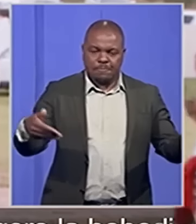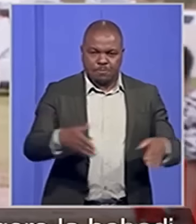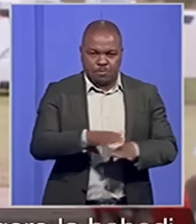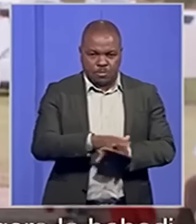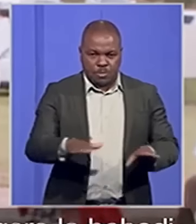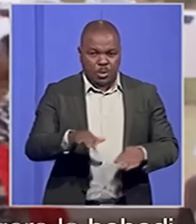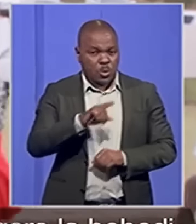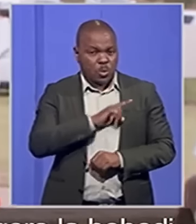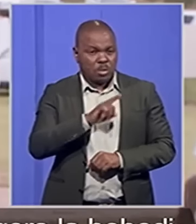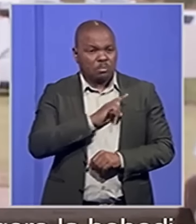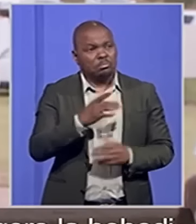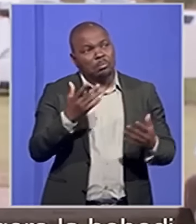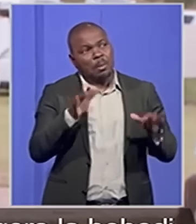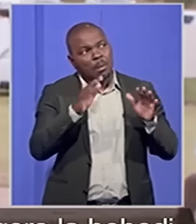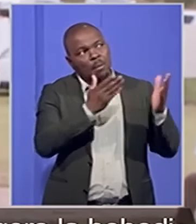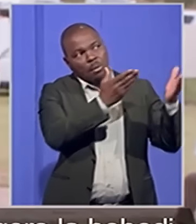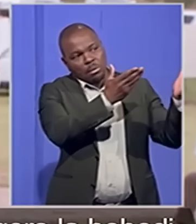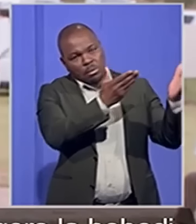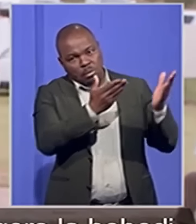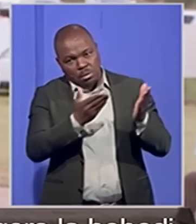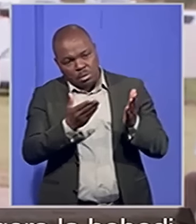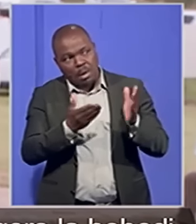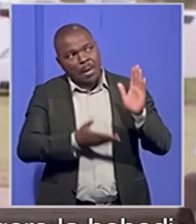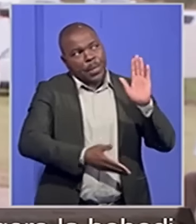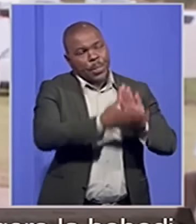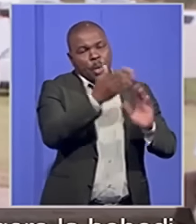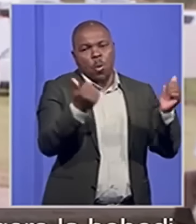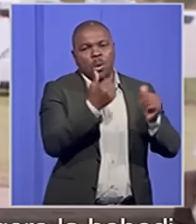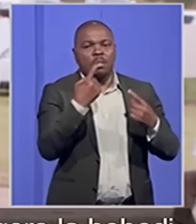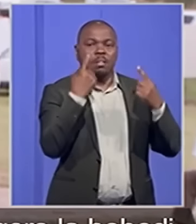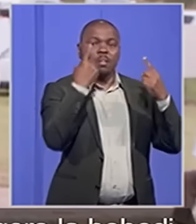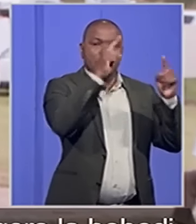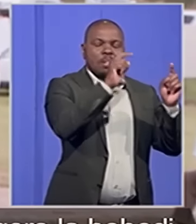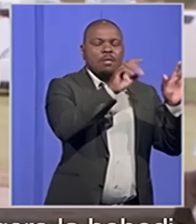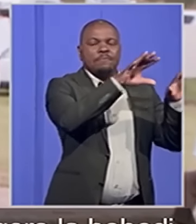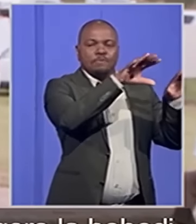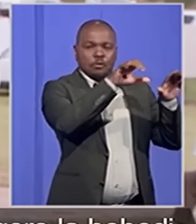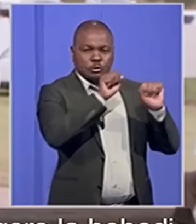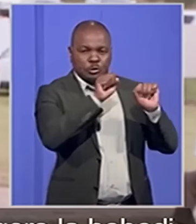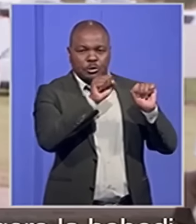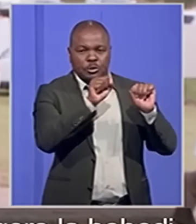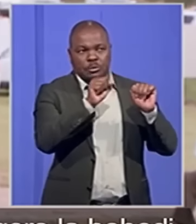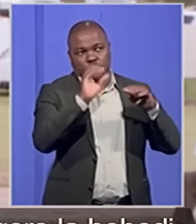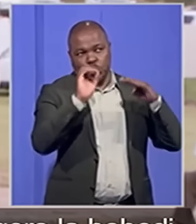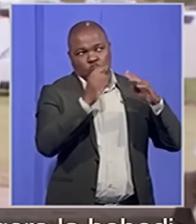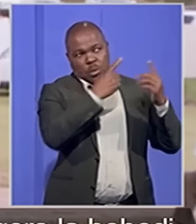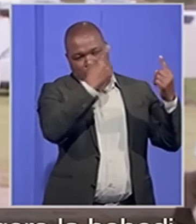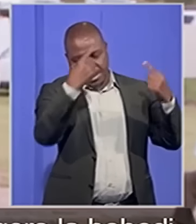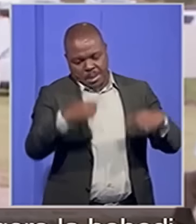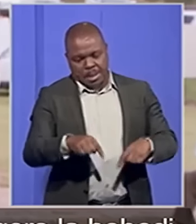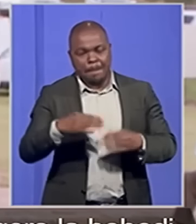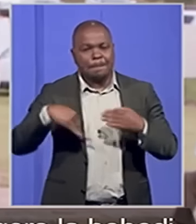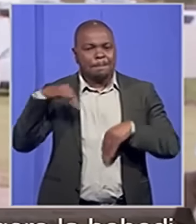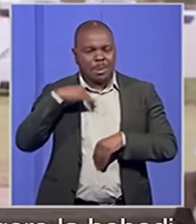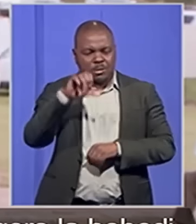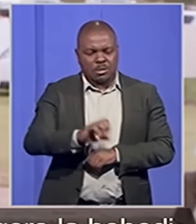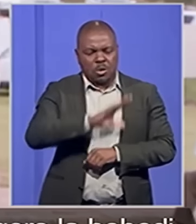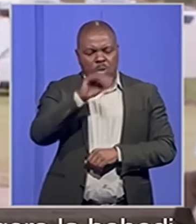ka ge bao ba ya go gahlanetša mohu ba setše ba tlogile lehono mathapama gomme ba lebeletše gore ba fihle gae Afrika Borwa ka